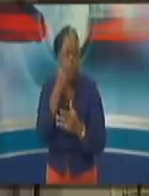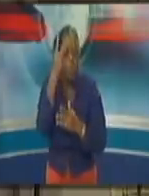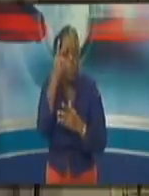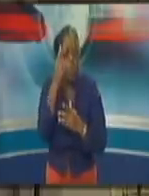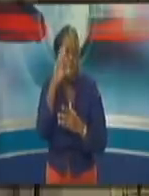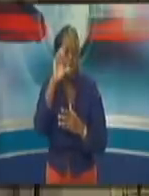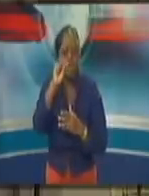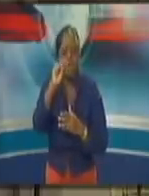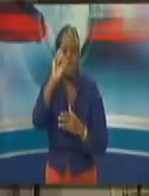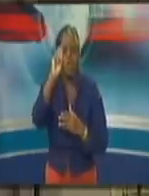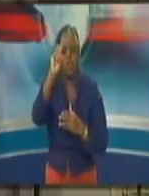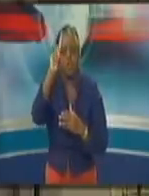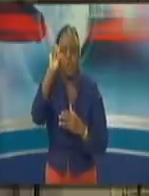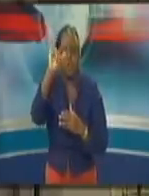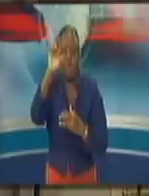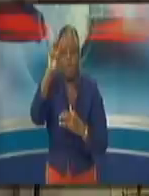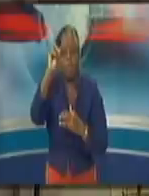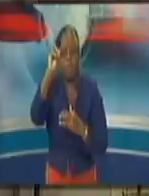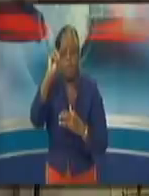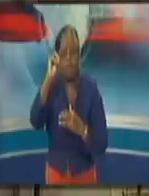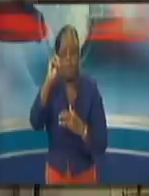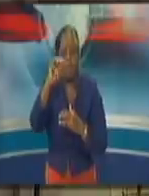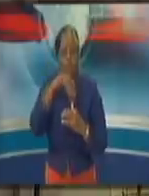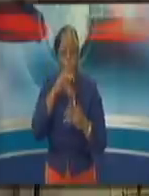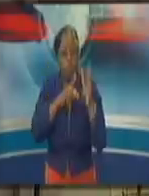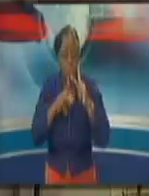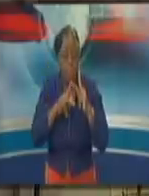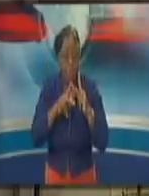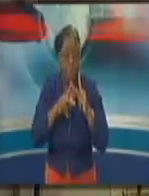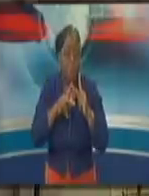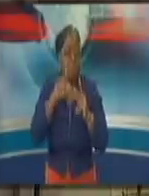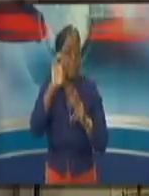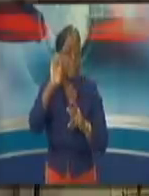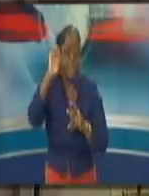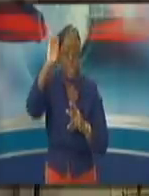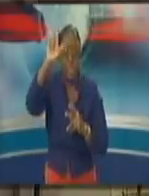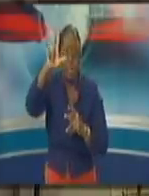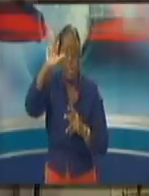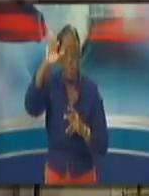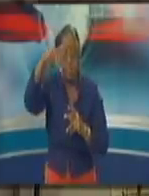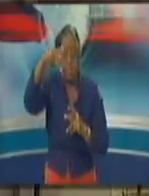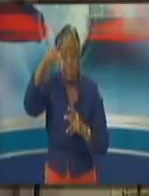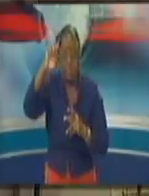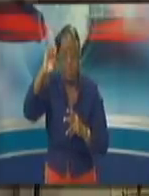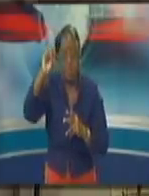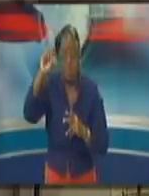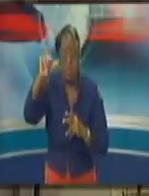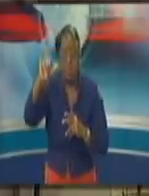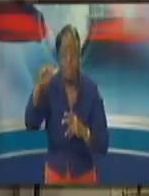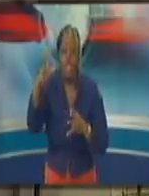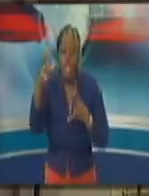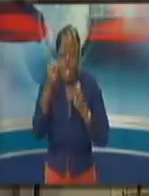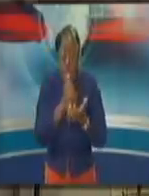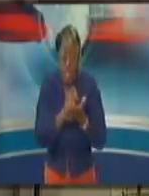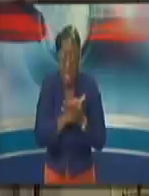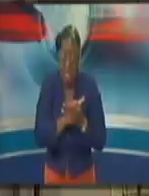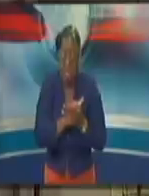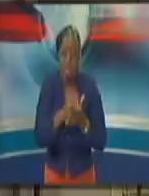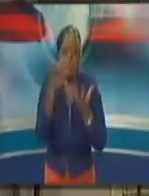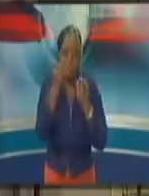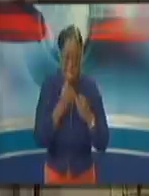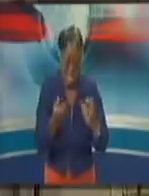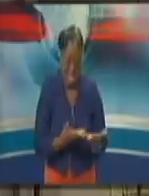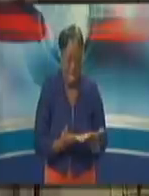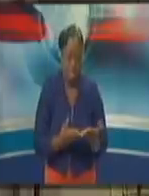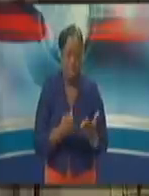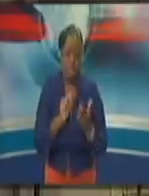sodium valproate, used to treat epilepsy. There was a global shortage. That came into the country on the 9th of April.